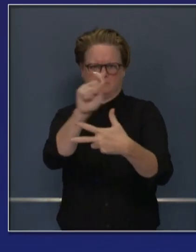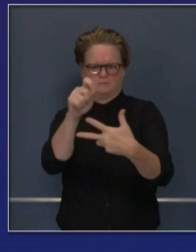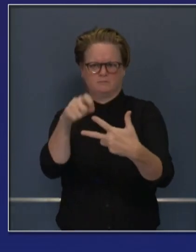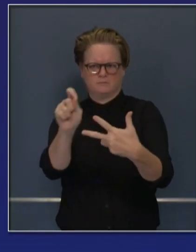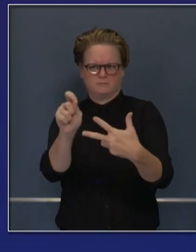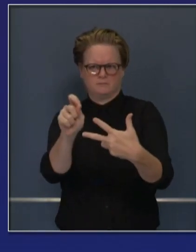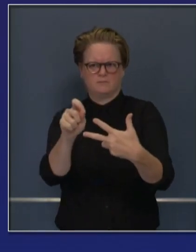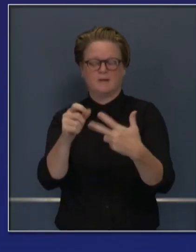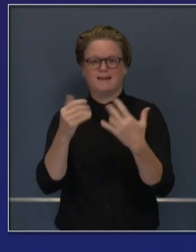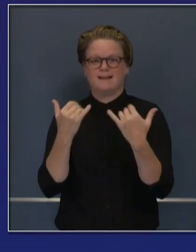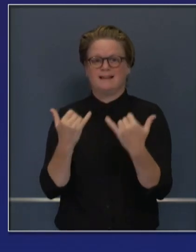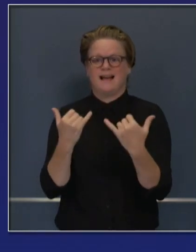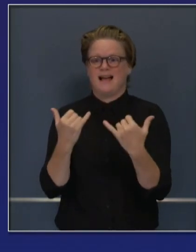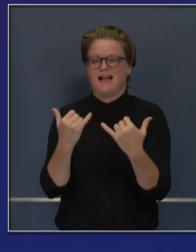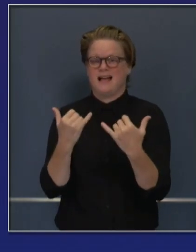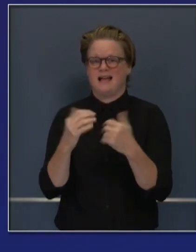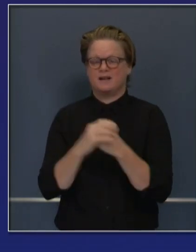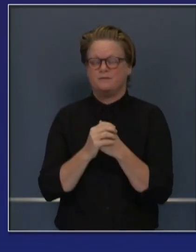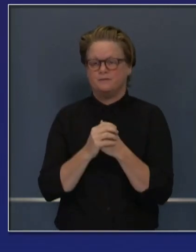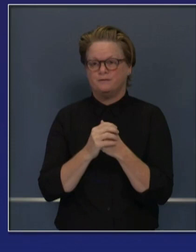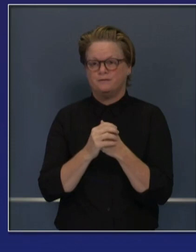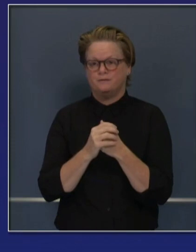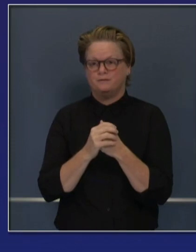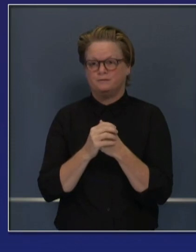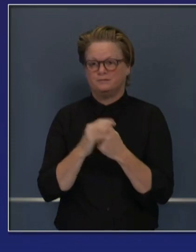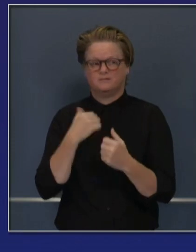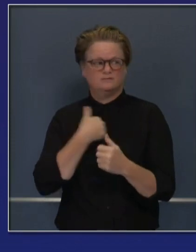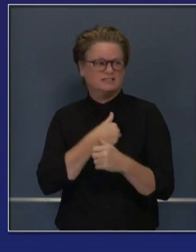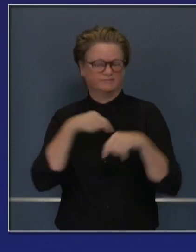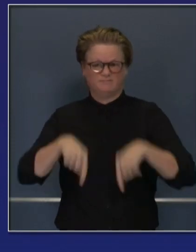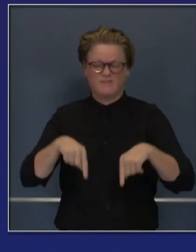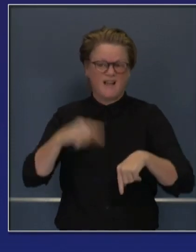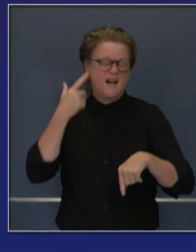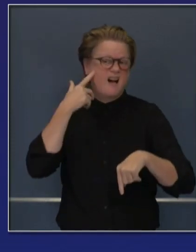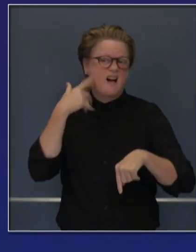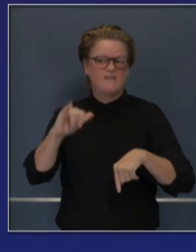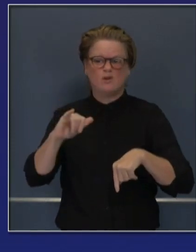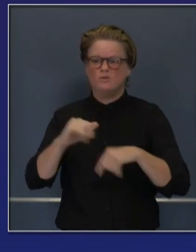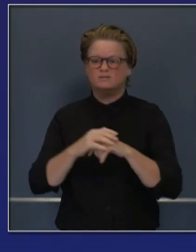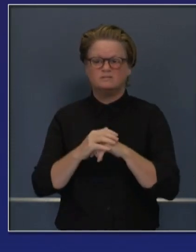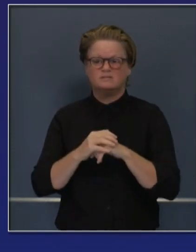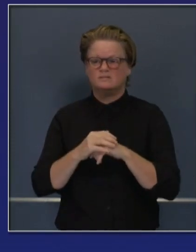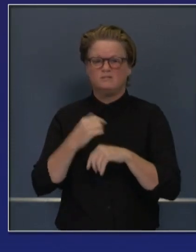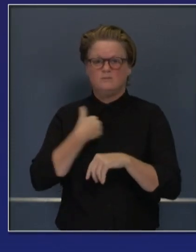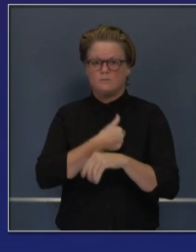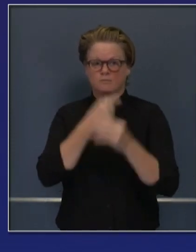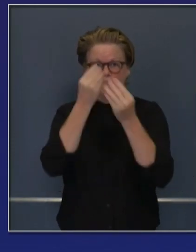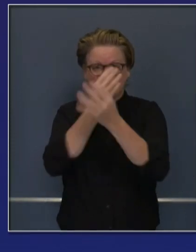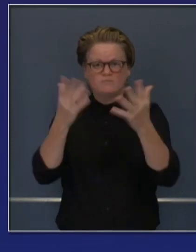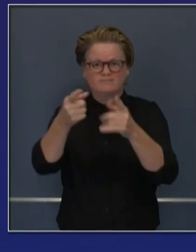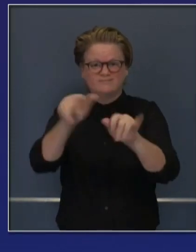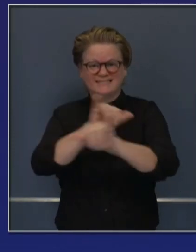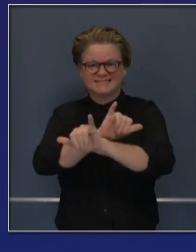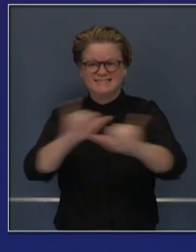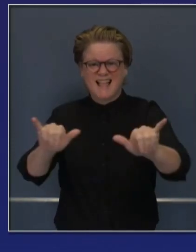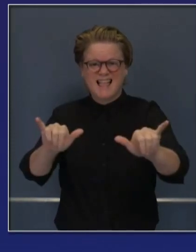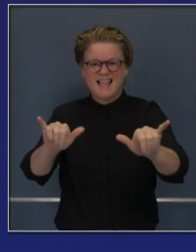this country to do a stay-at-home order. We moved a number of months ago with a mask mandate. We've already